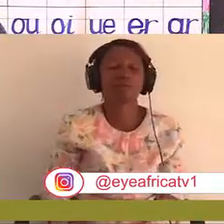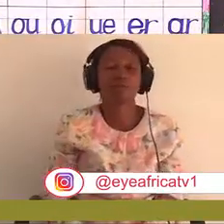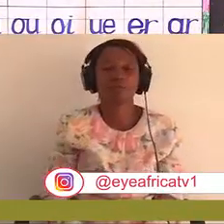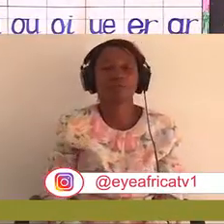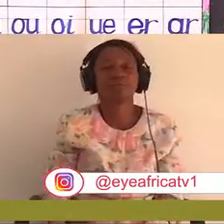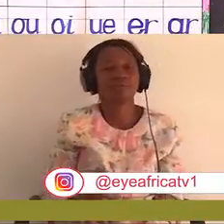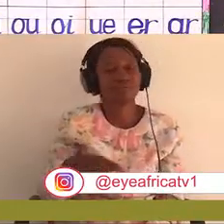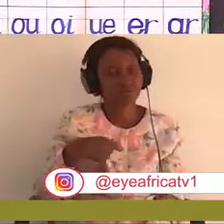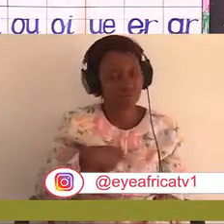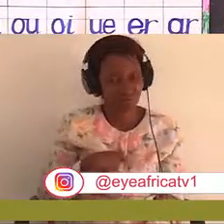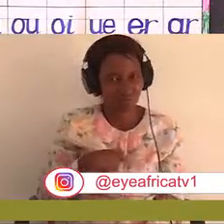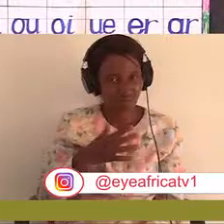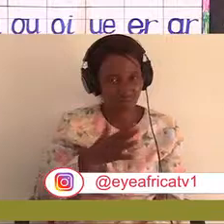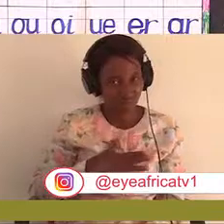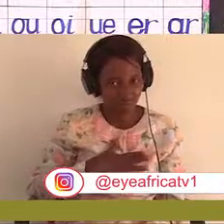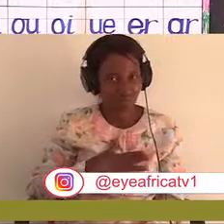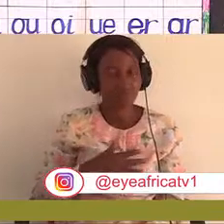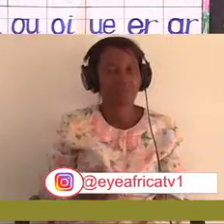For me,